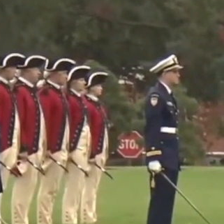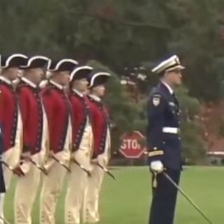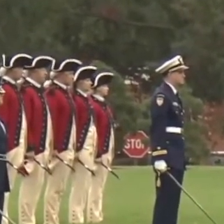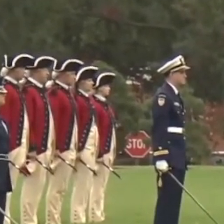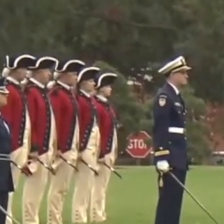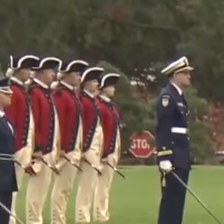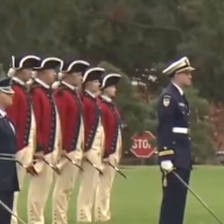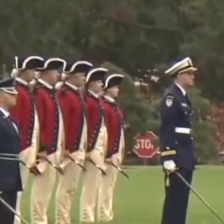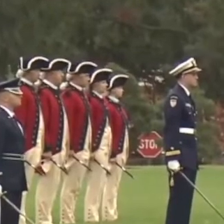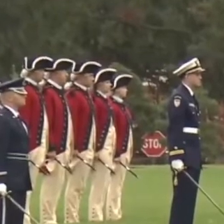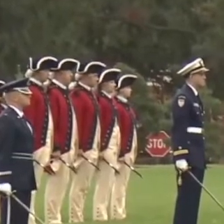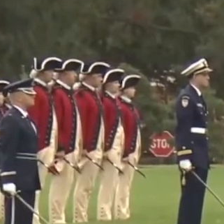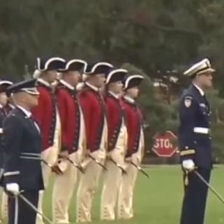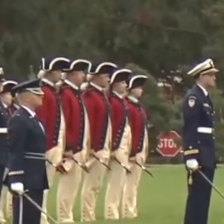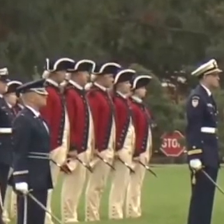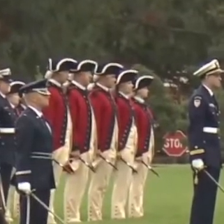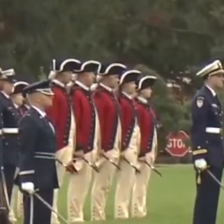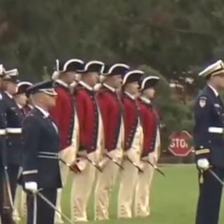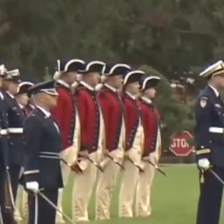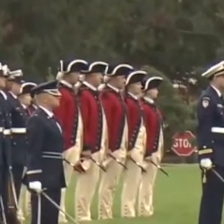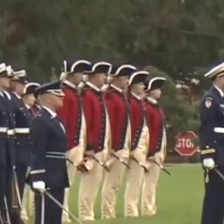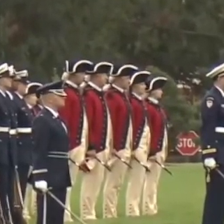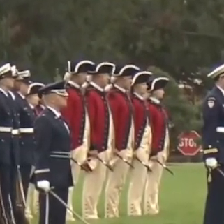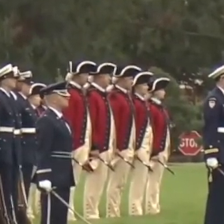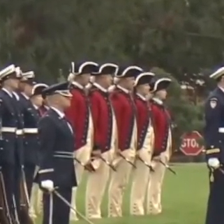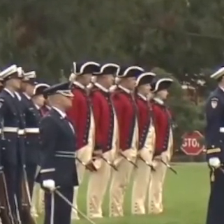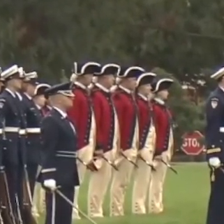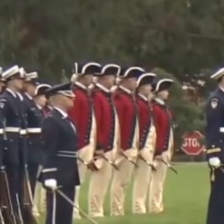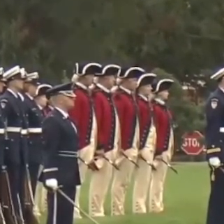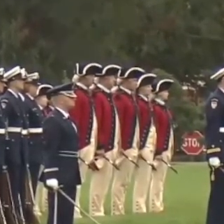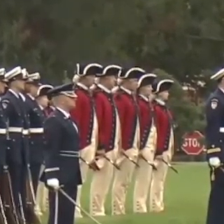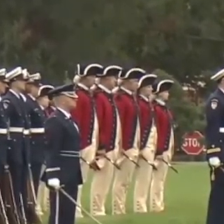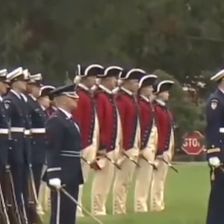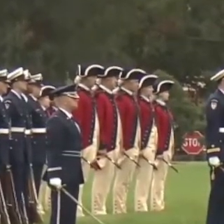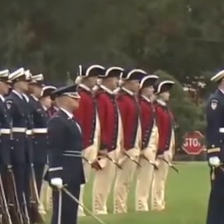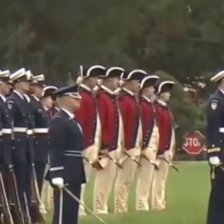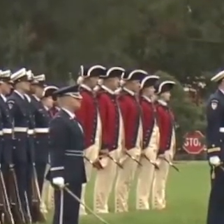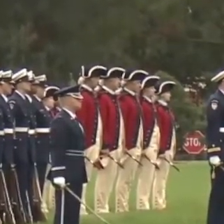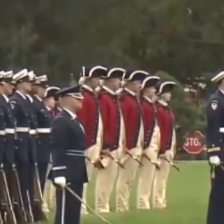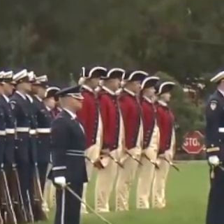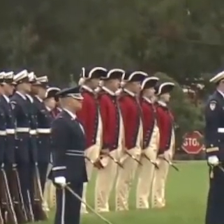Coat. Ready. Cut.